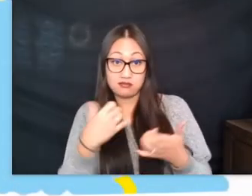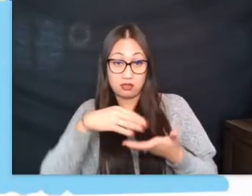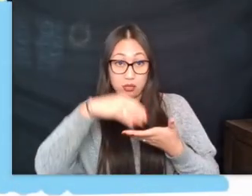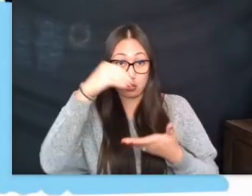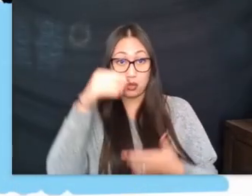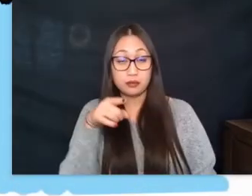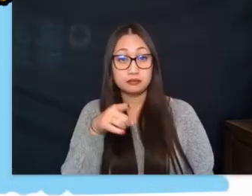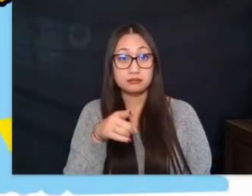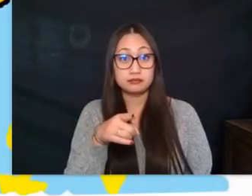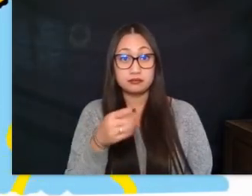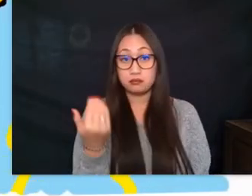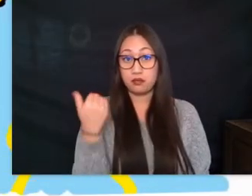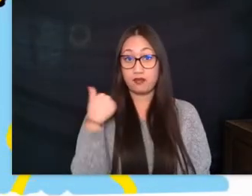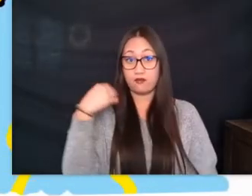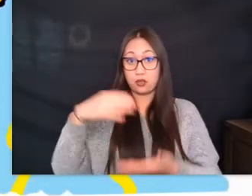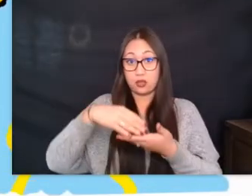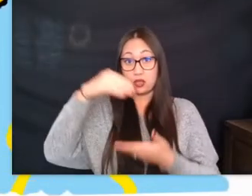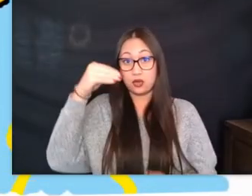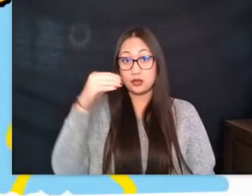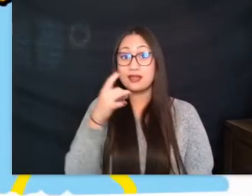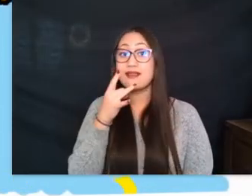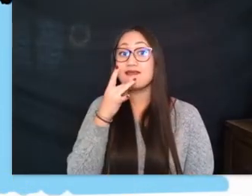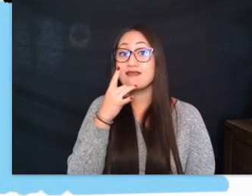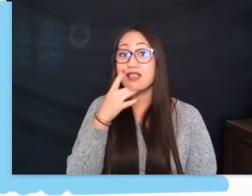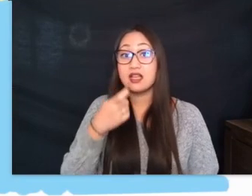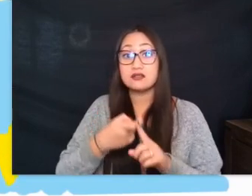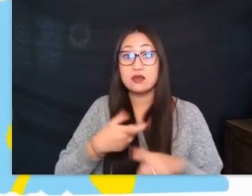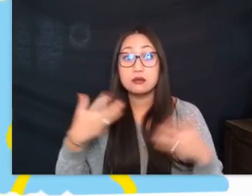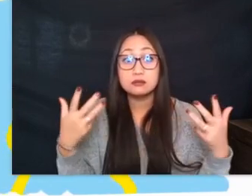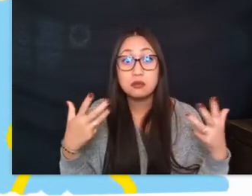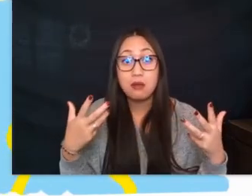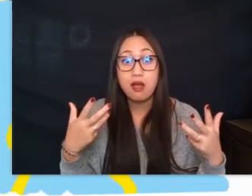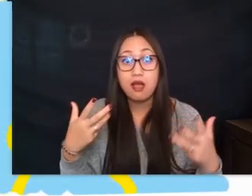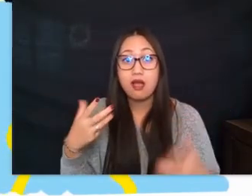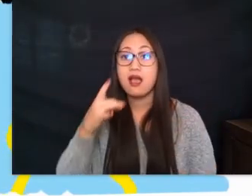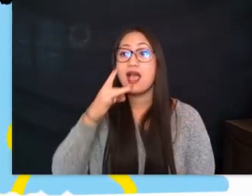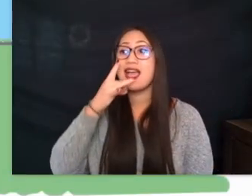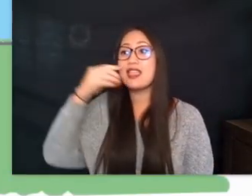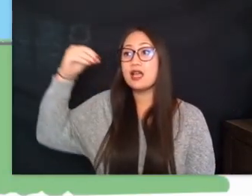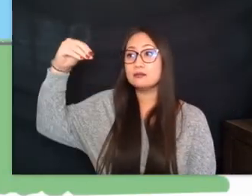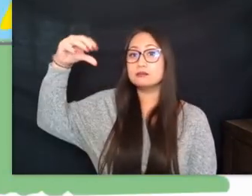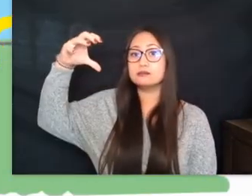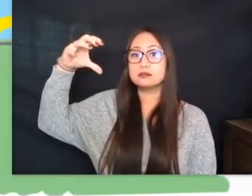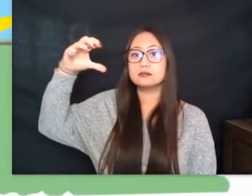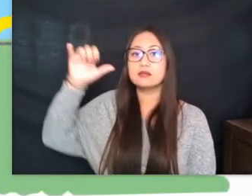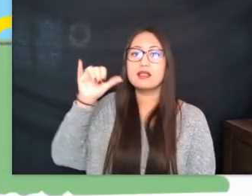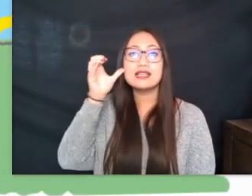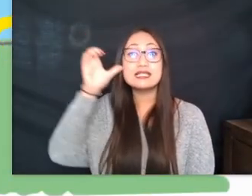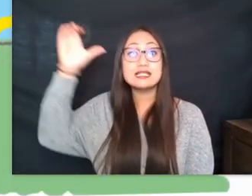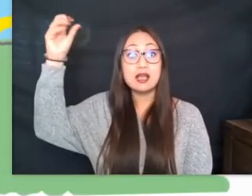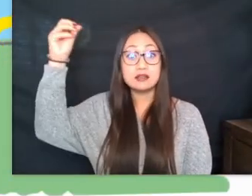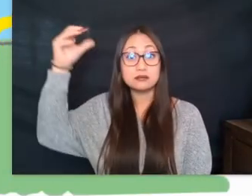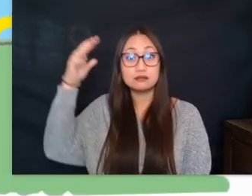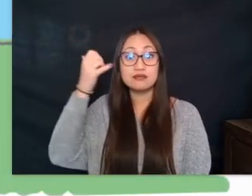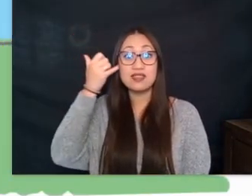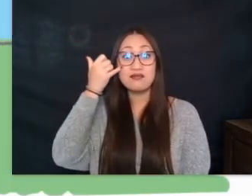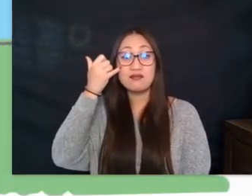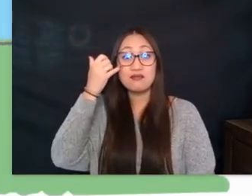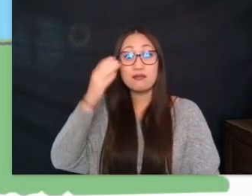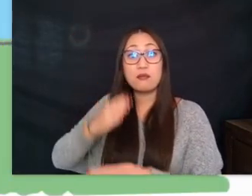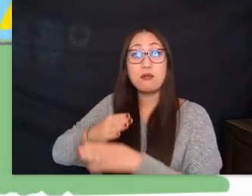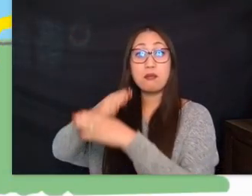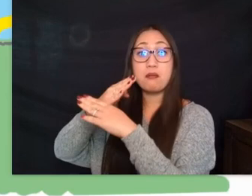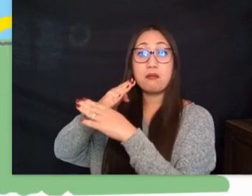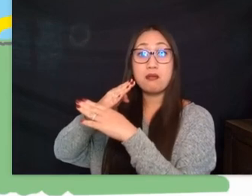in earlier lessons, light comes from a light source, like the sun. If that light gets blocked by another object, like